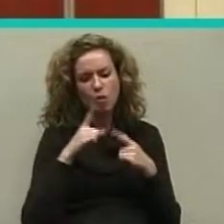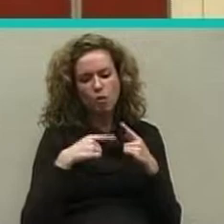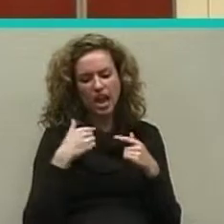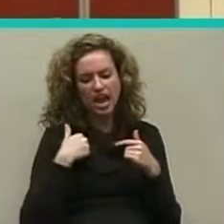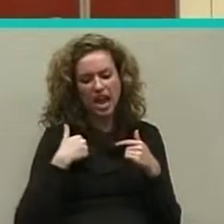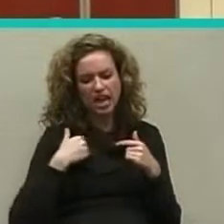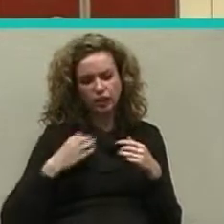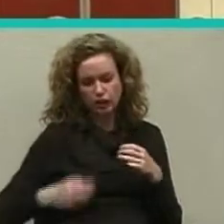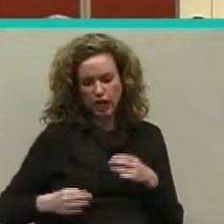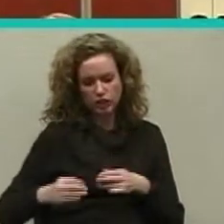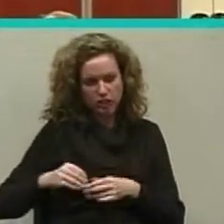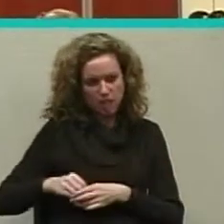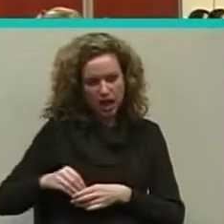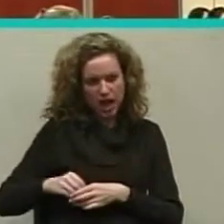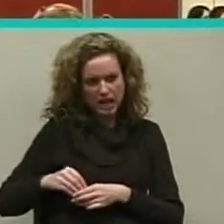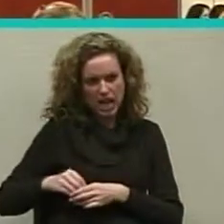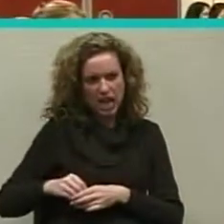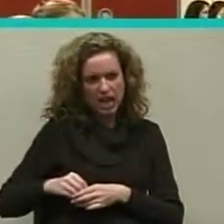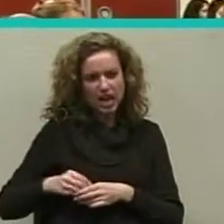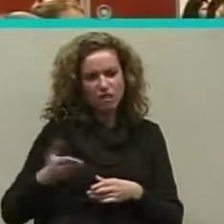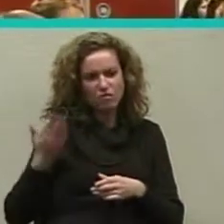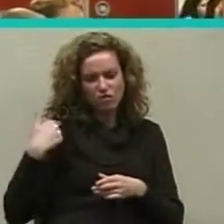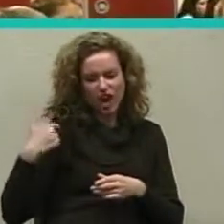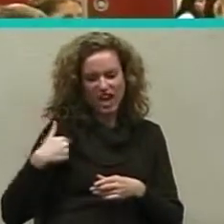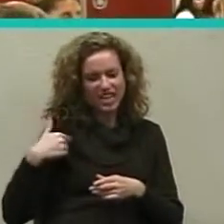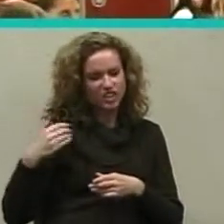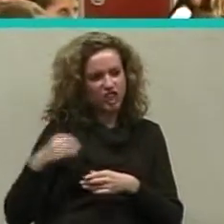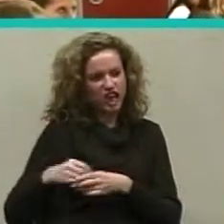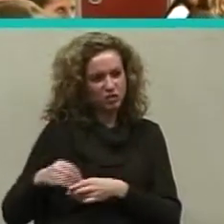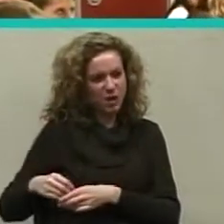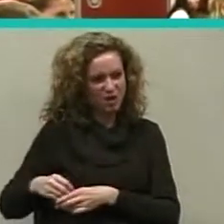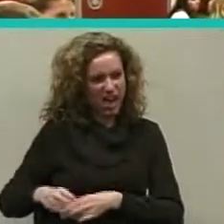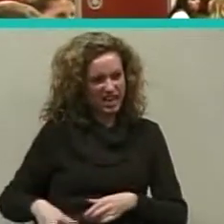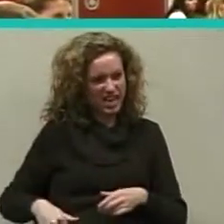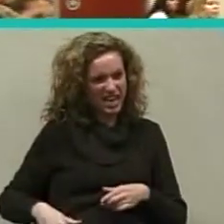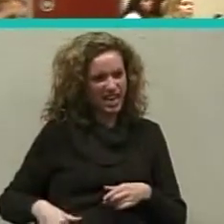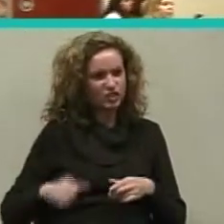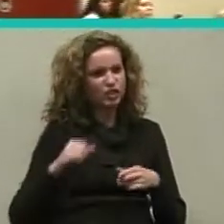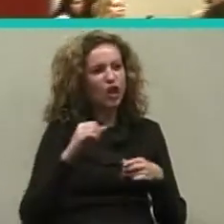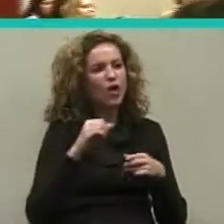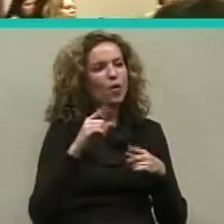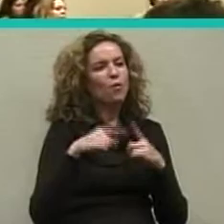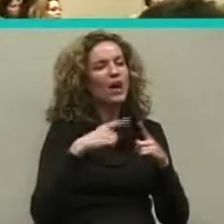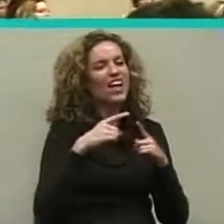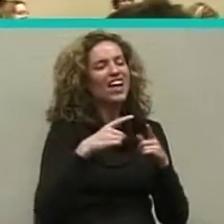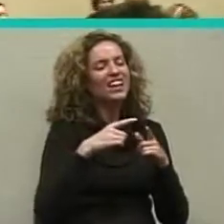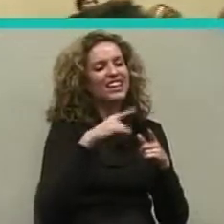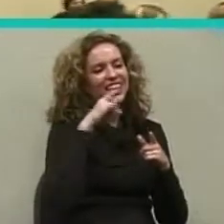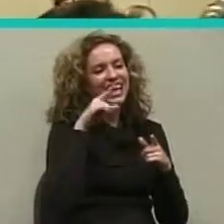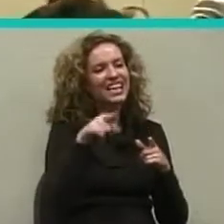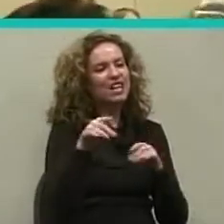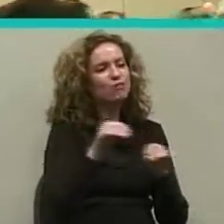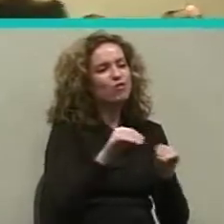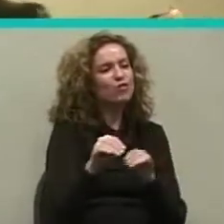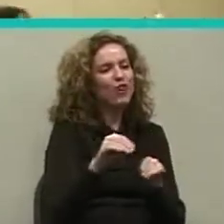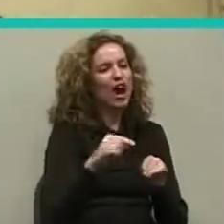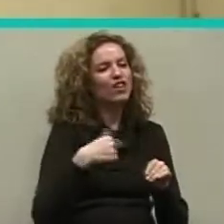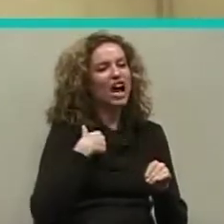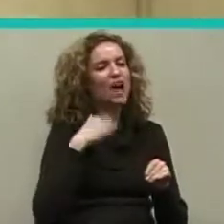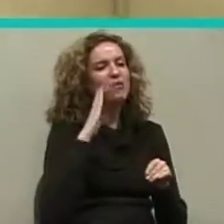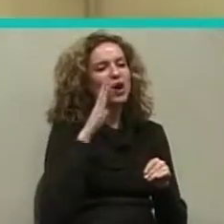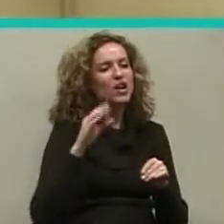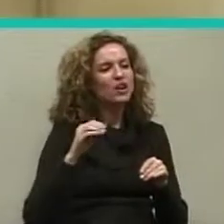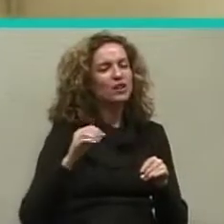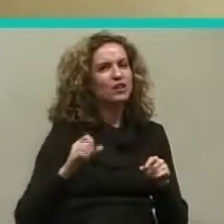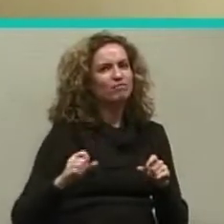from one pocket to the other. At the end of the period, I could pull the coins out, say, okay, David during DOL did it 9 times. What I do